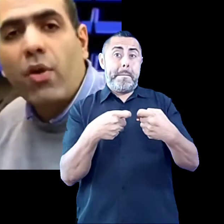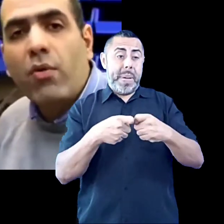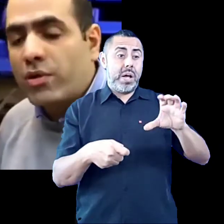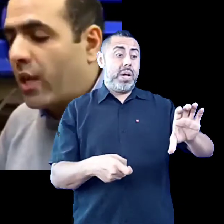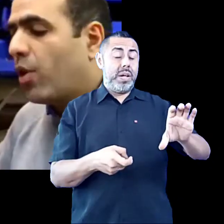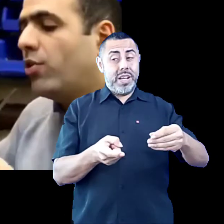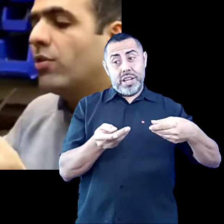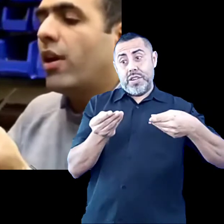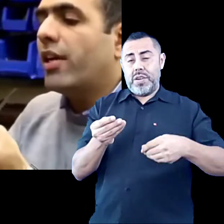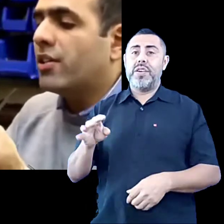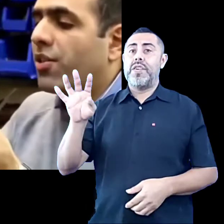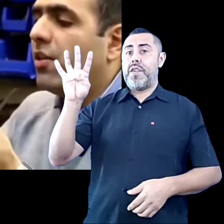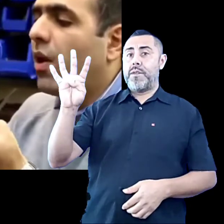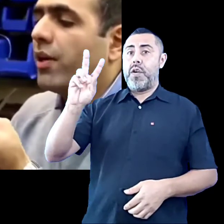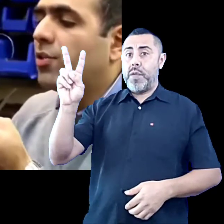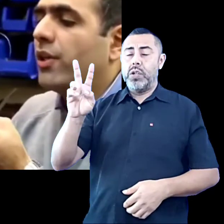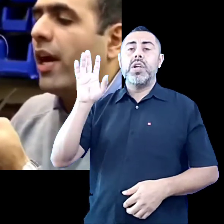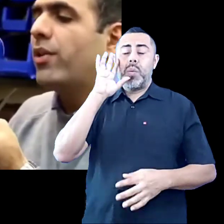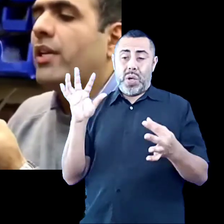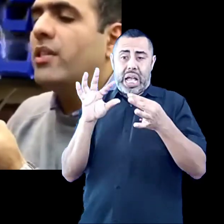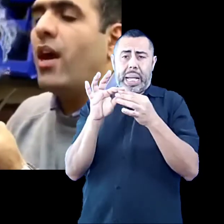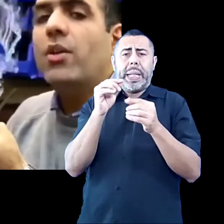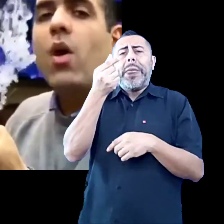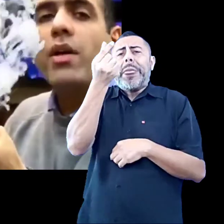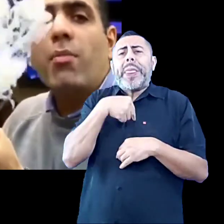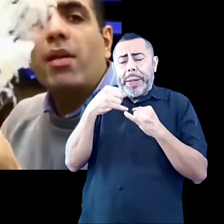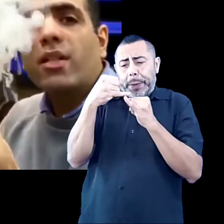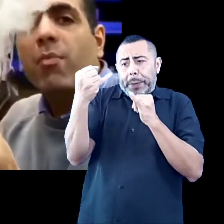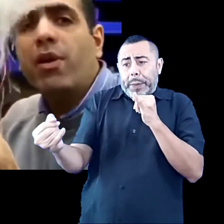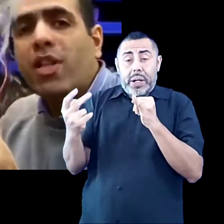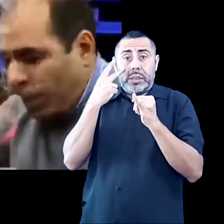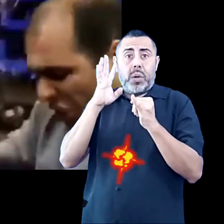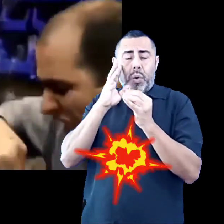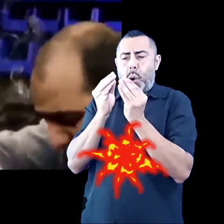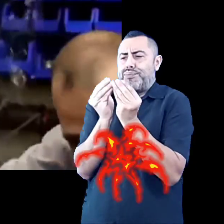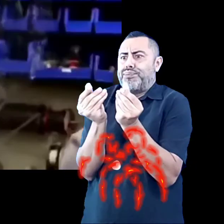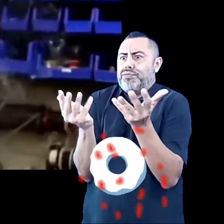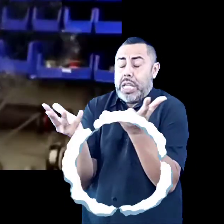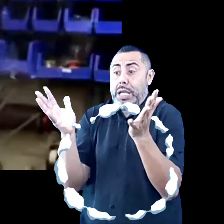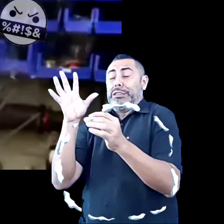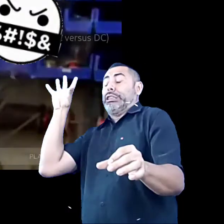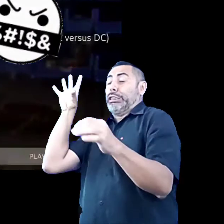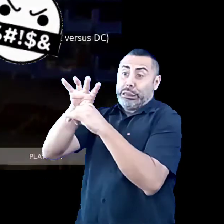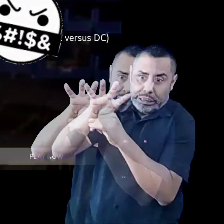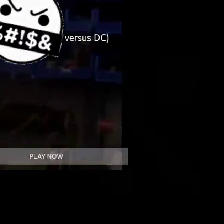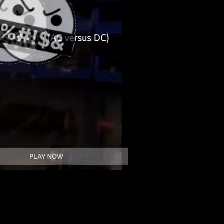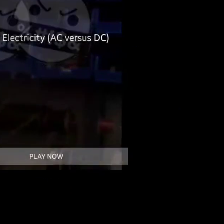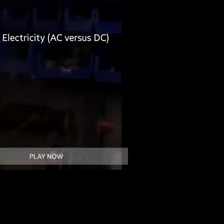is the power supply at 4 volts, and I'm going to connect this thin wire to it. And you can see how the wire melts and burns under.